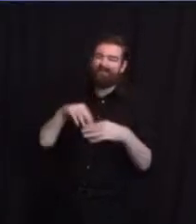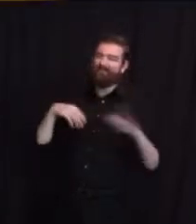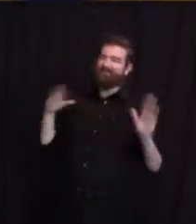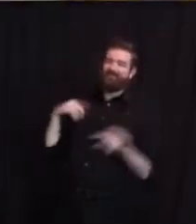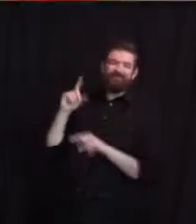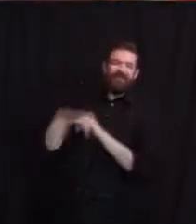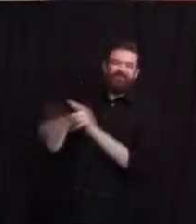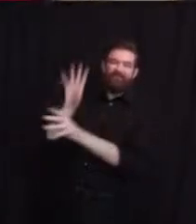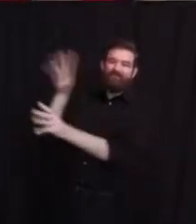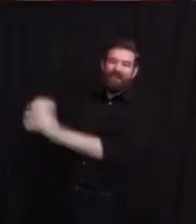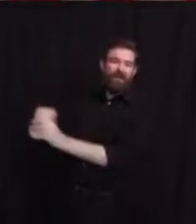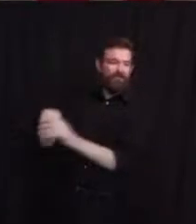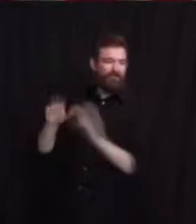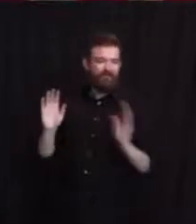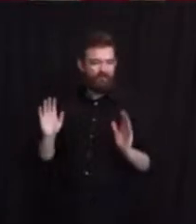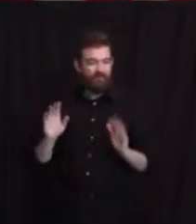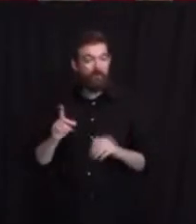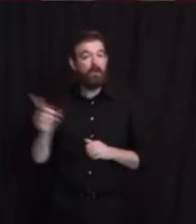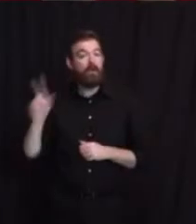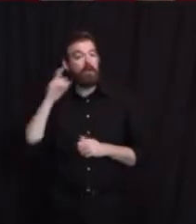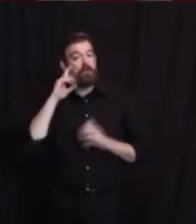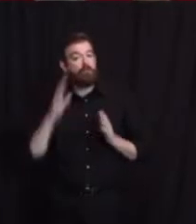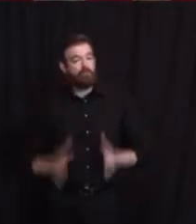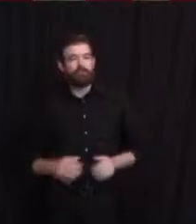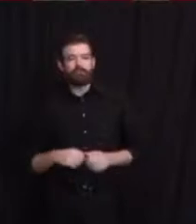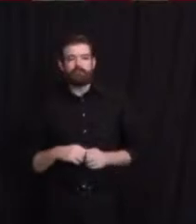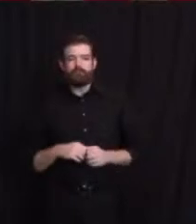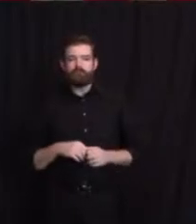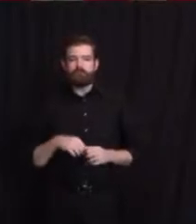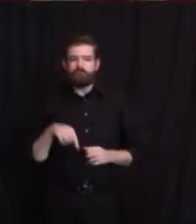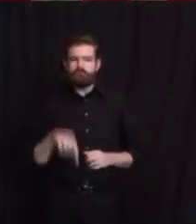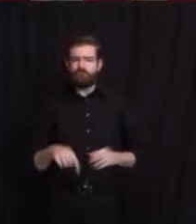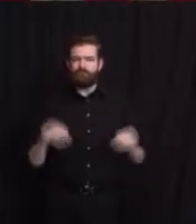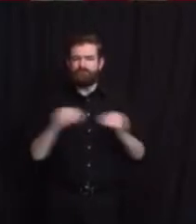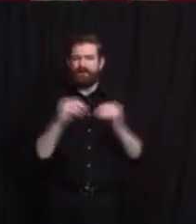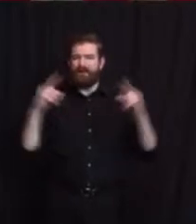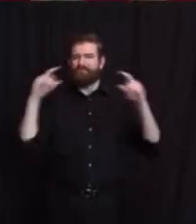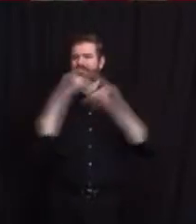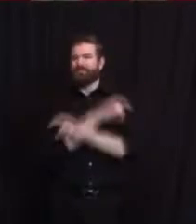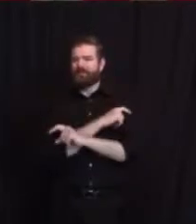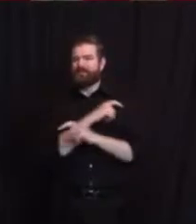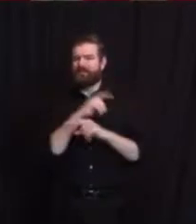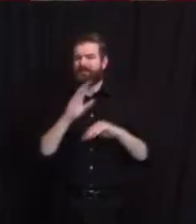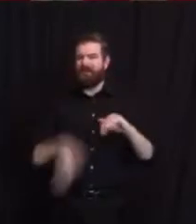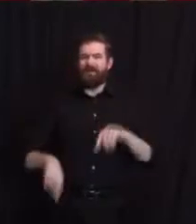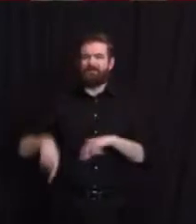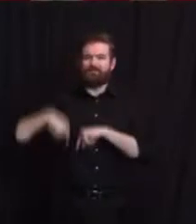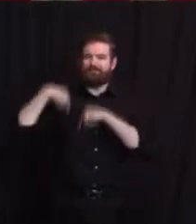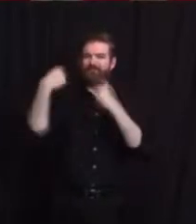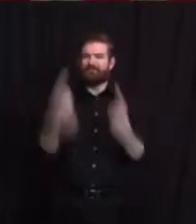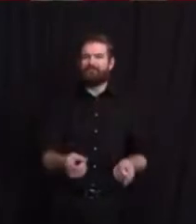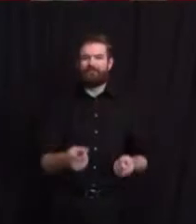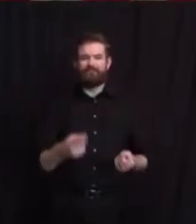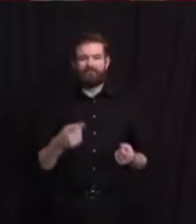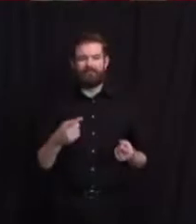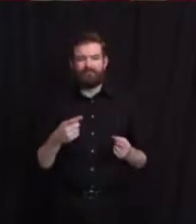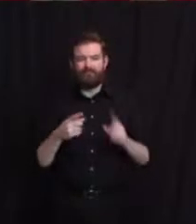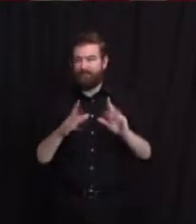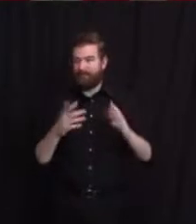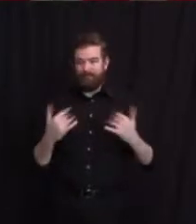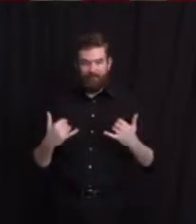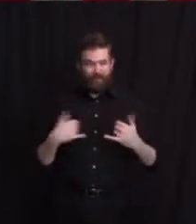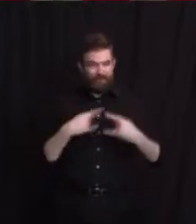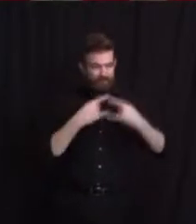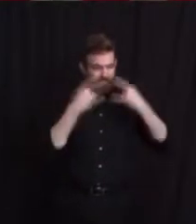Okay, this is more complicated than normal because I've got a real mask today, so I'm going to everyone please bear with me here while I make a fool of